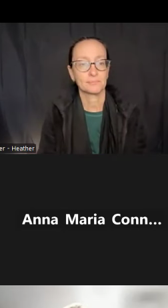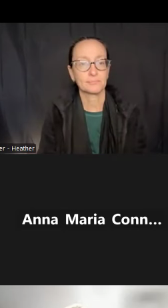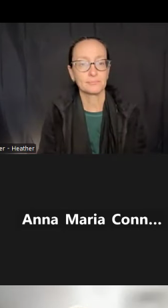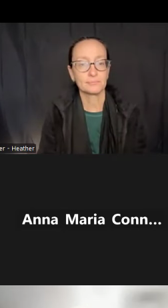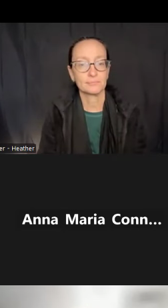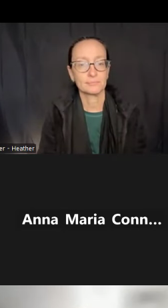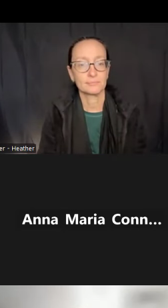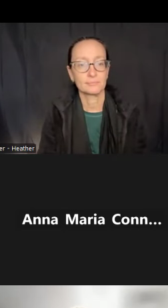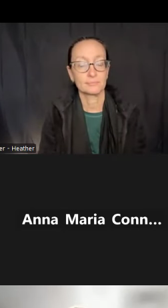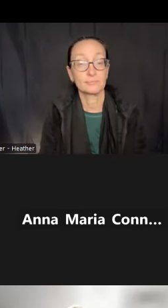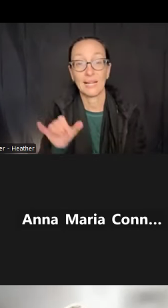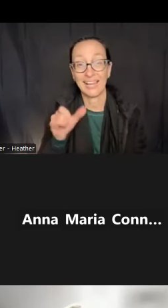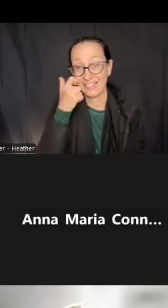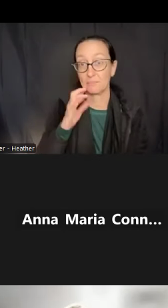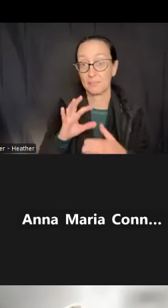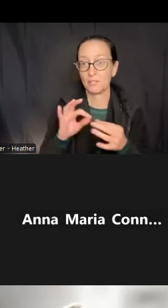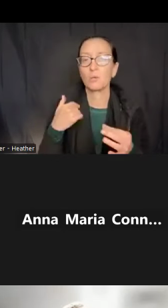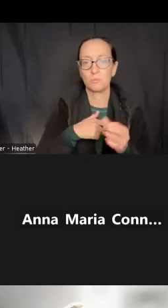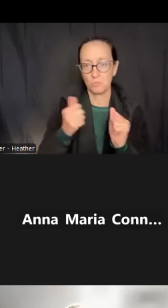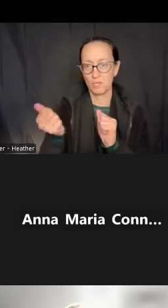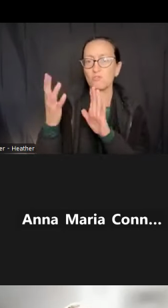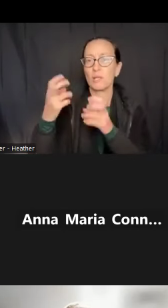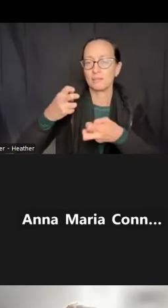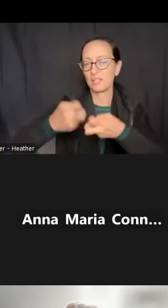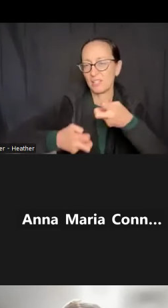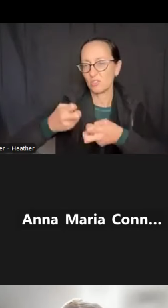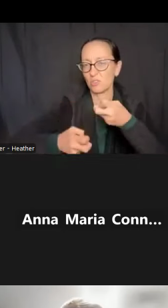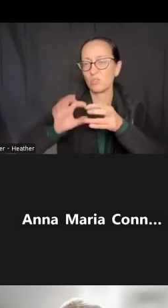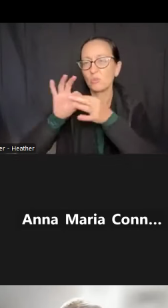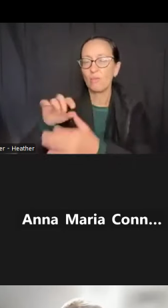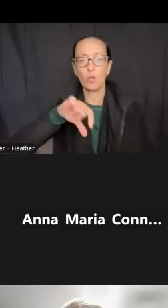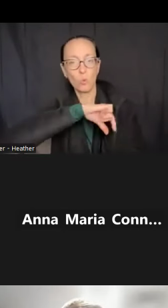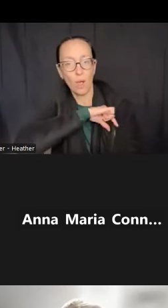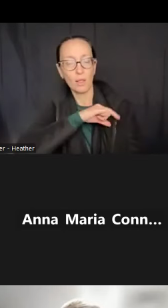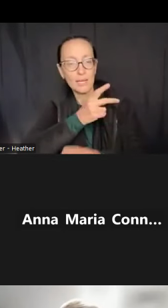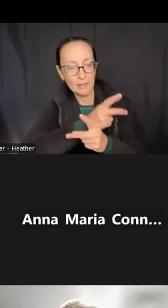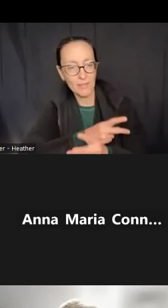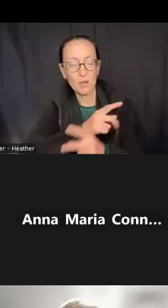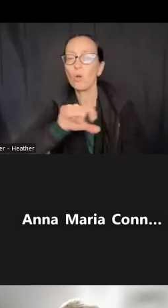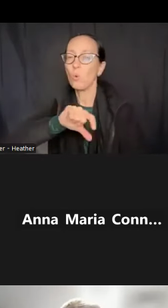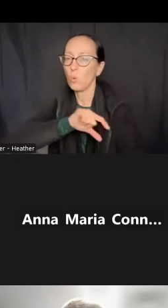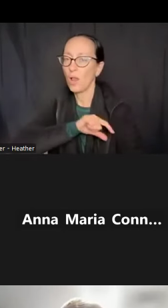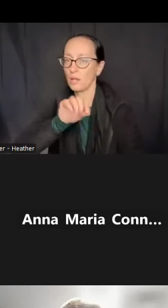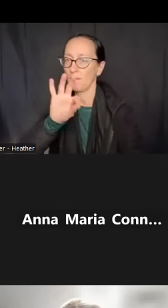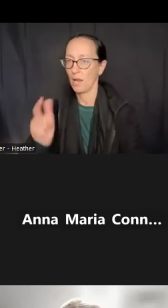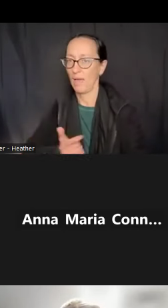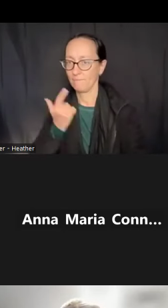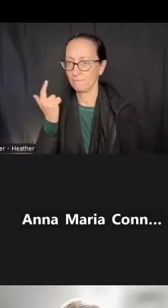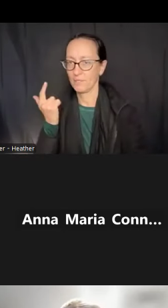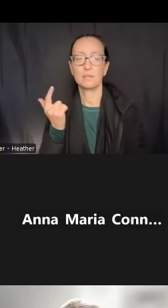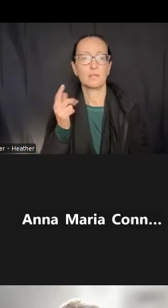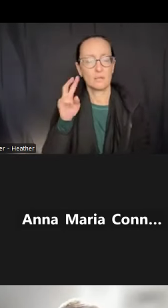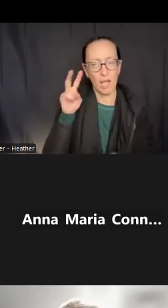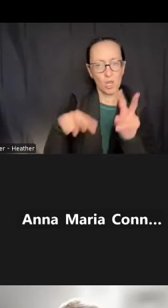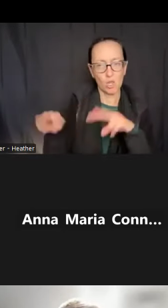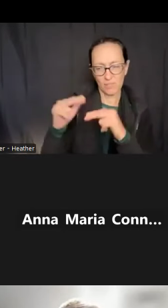So as I said earlier, we address issues related to quality of care and quality of life. We look at the facility, that is the residents